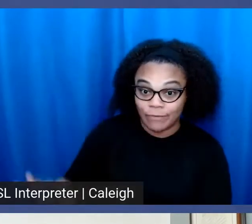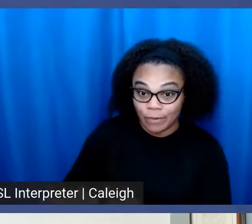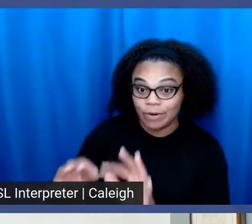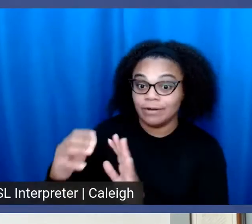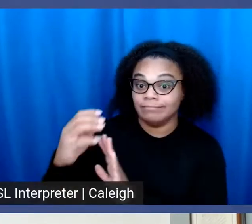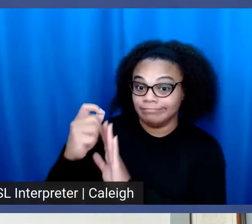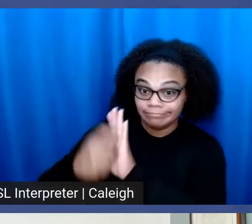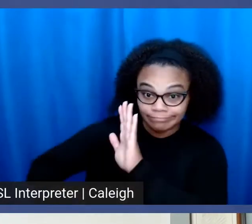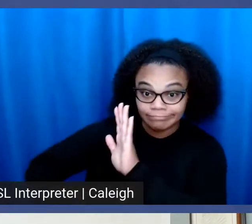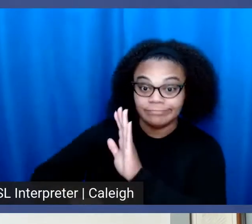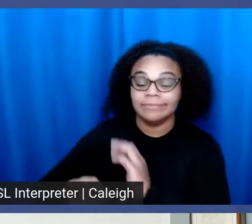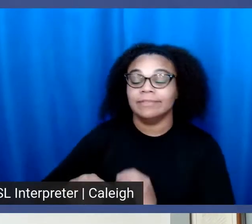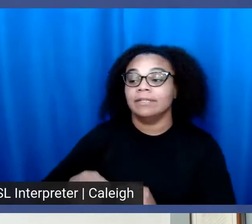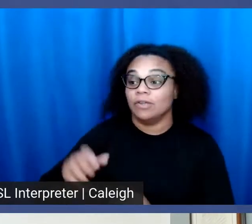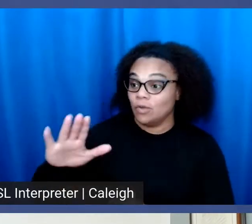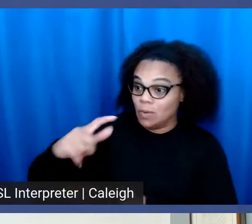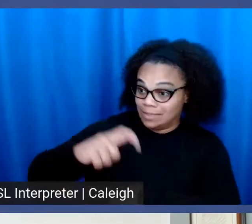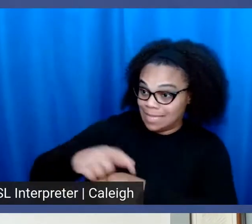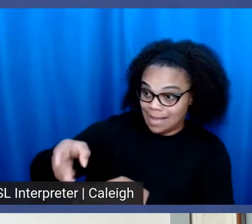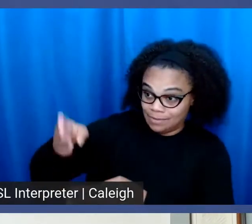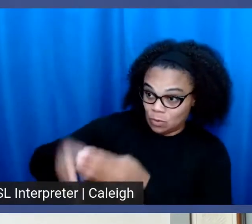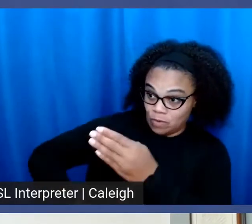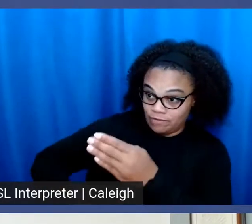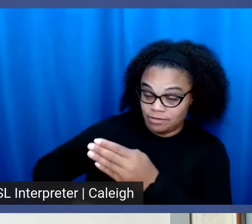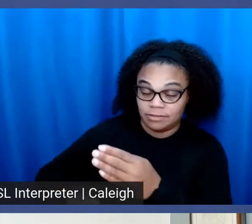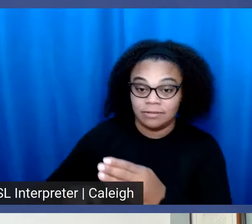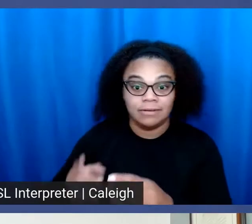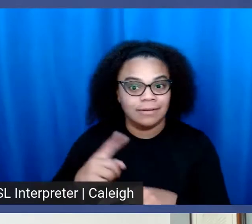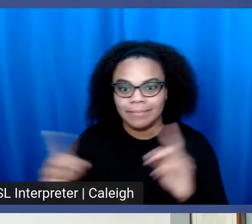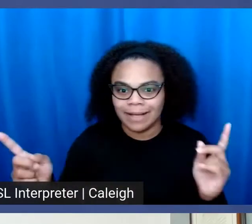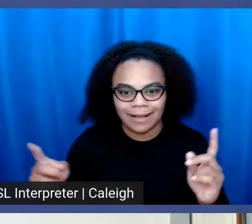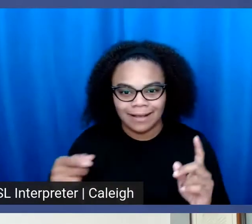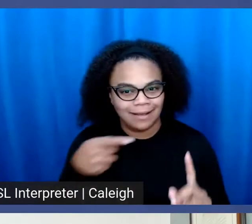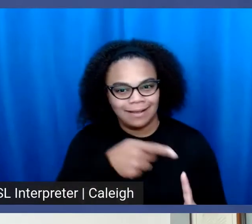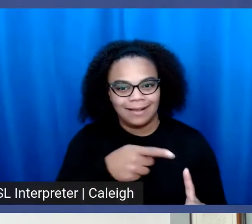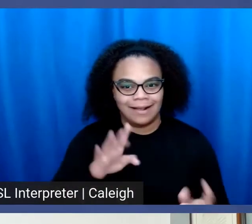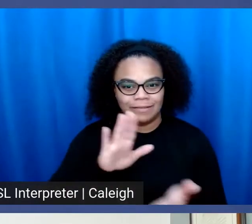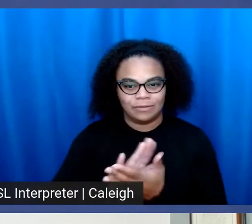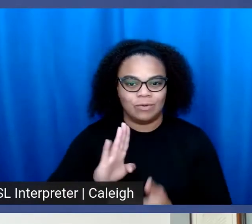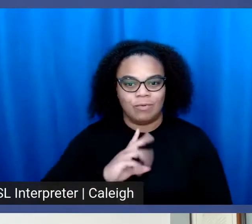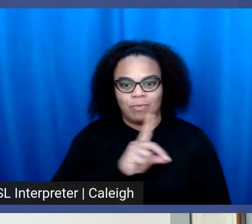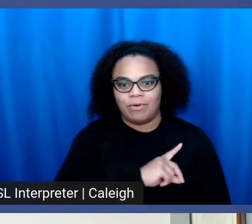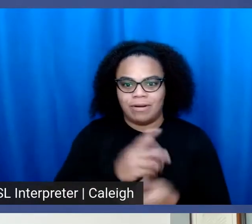over. Instead, they let this rant go on in excess of the 3 minutes that is typically